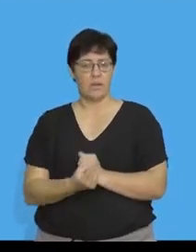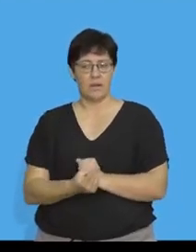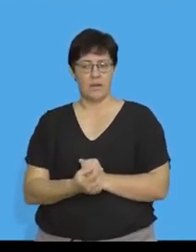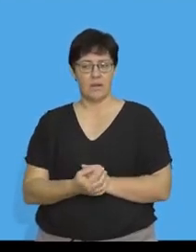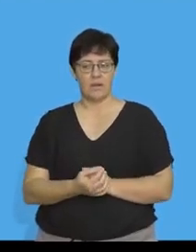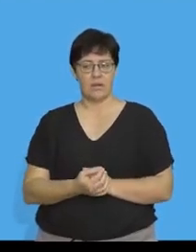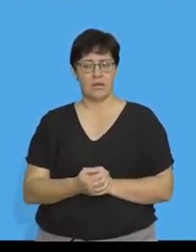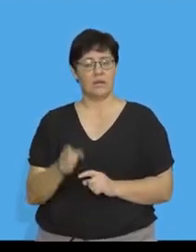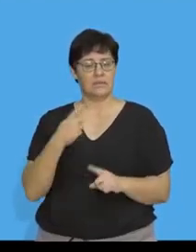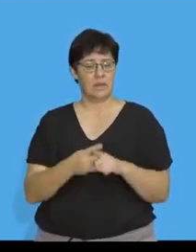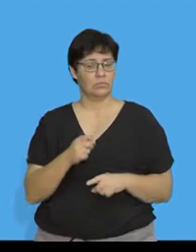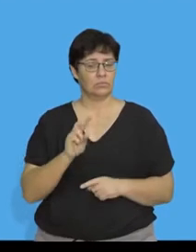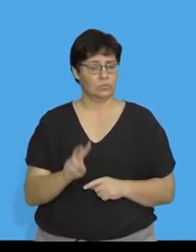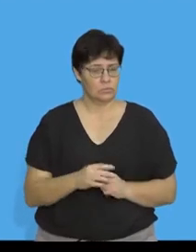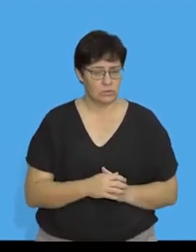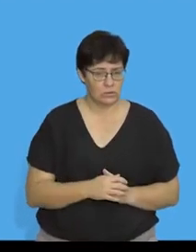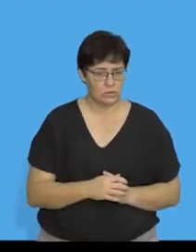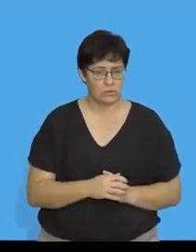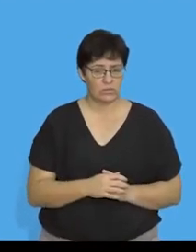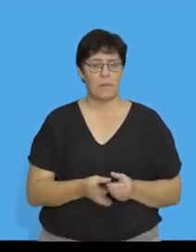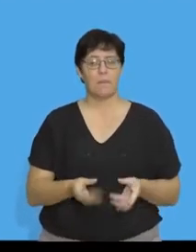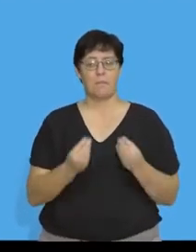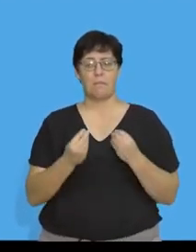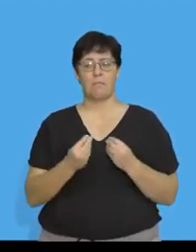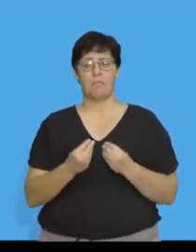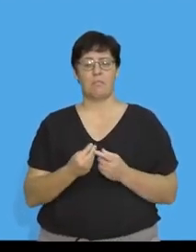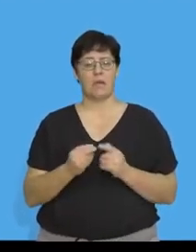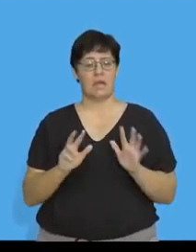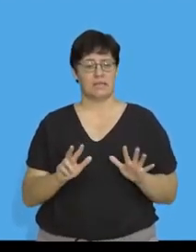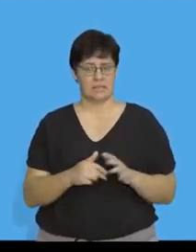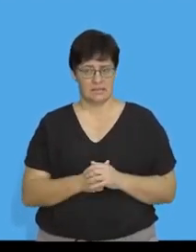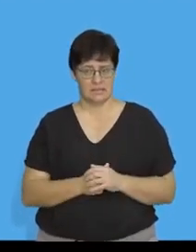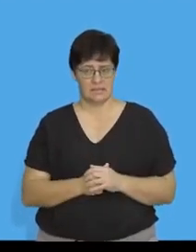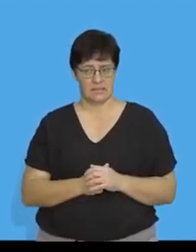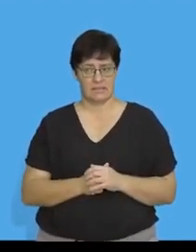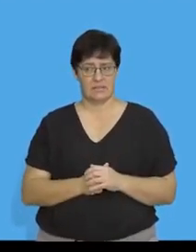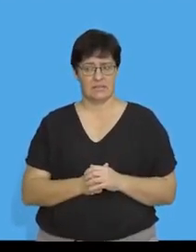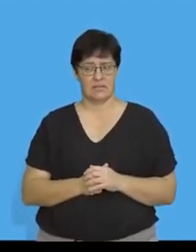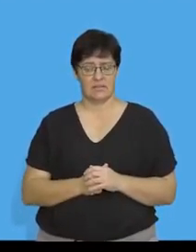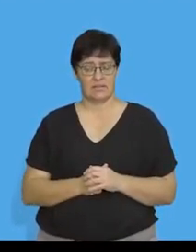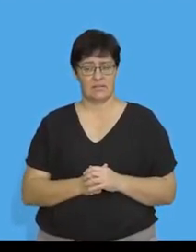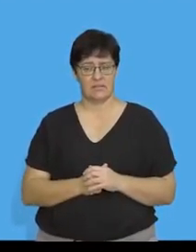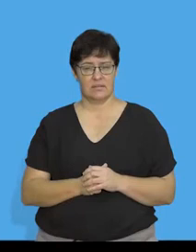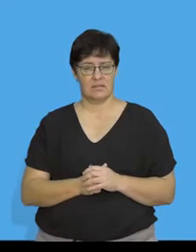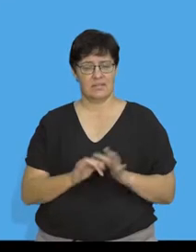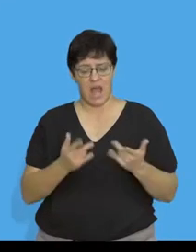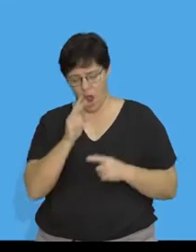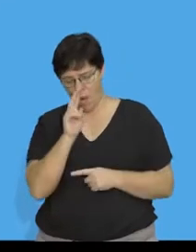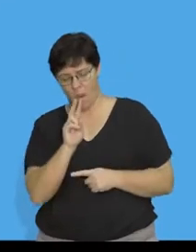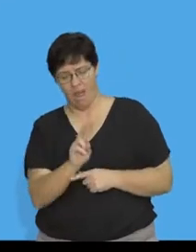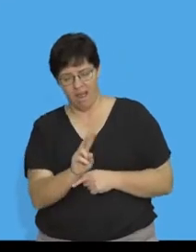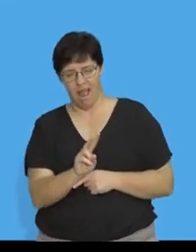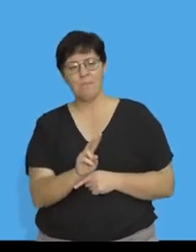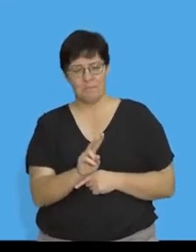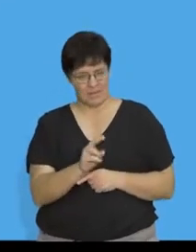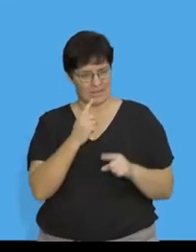started with a volume of 100, and I went all the way down the corresponding value got to